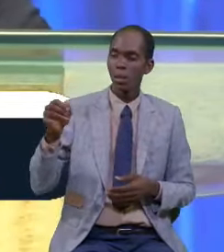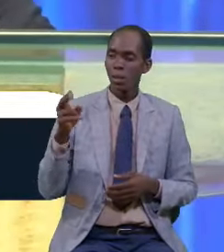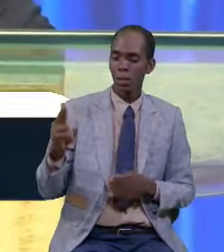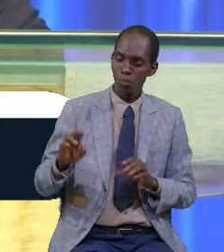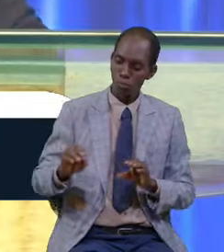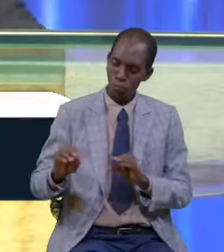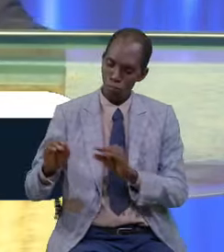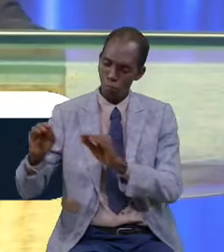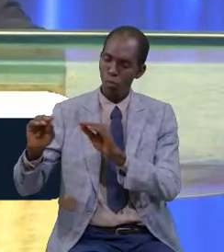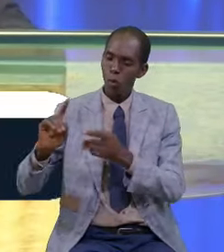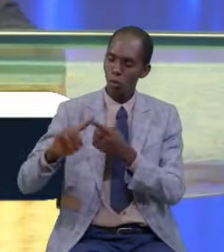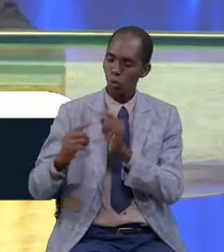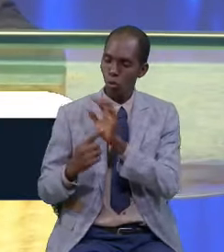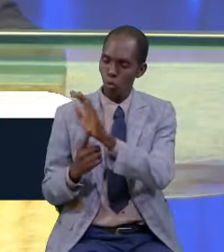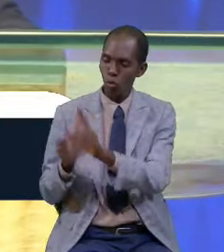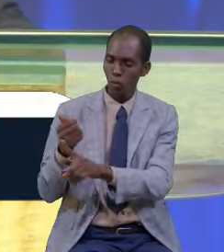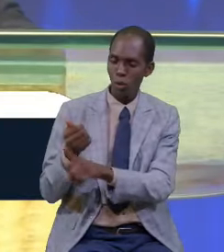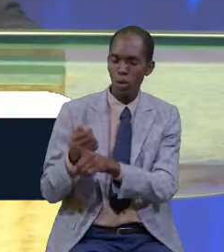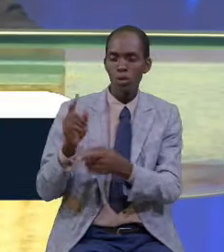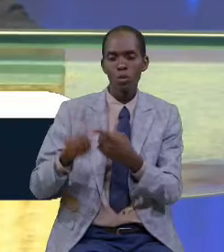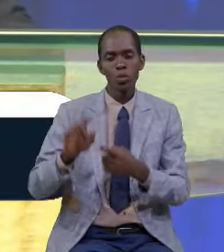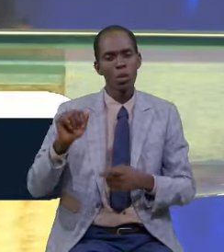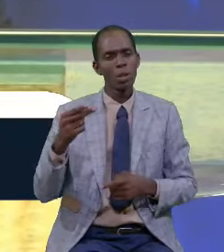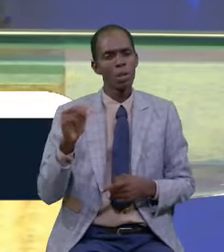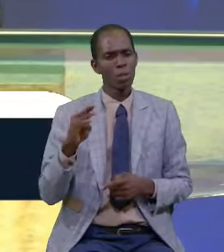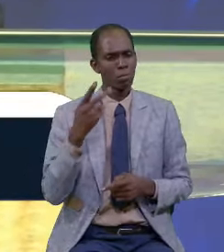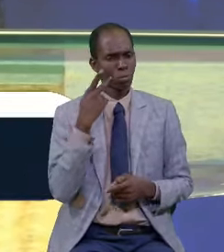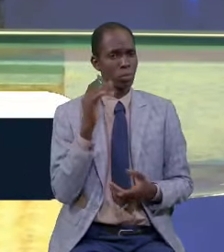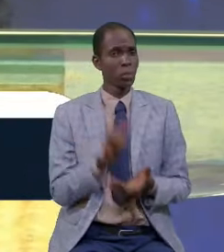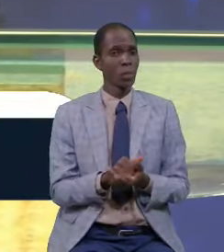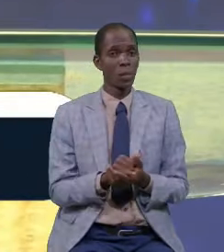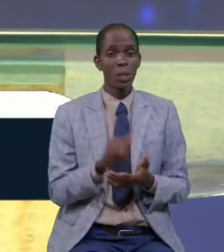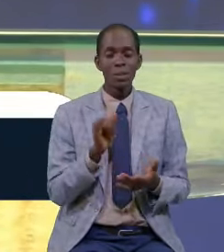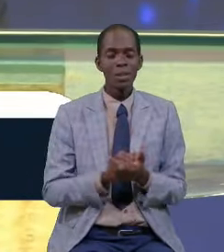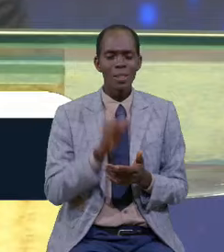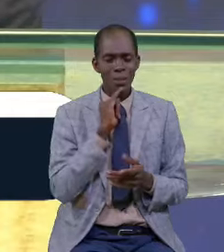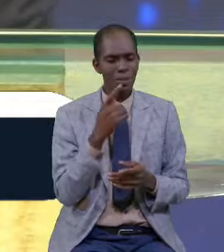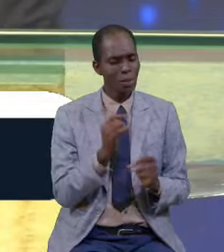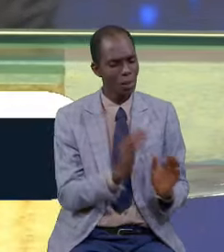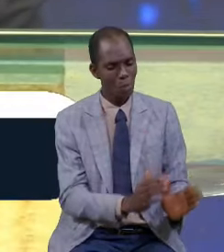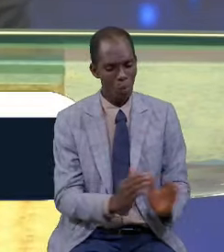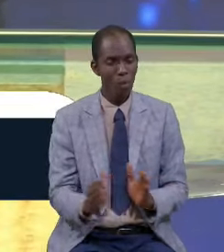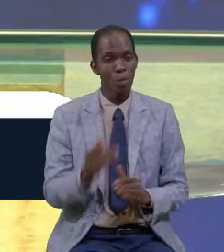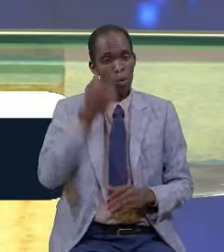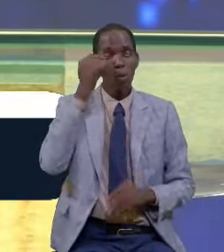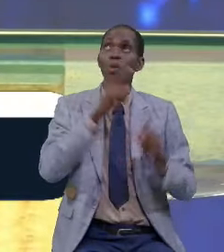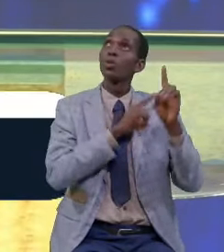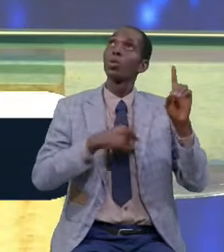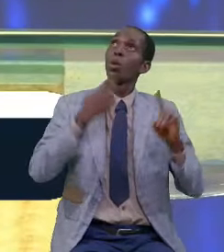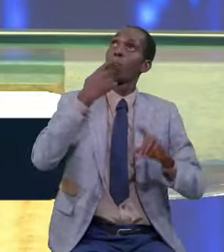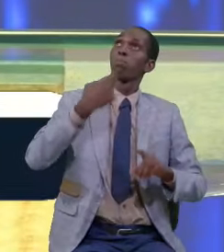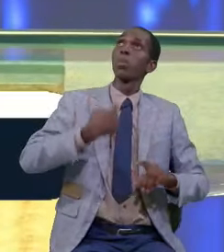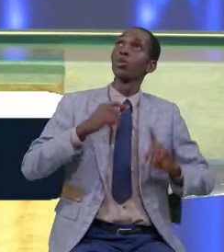himself unto Ahab. Look at that. Look at that. That's the preparation. Because the Lord had said, go,